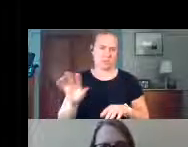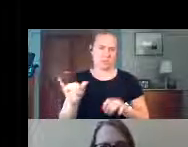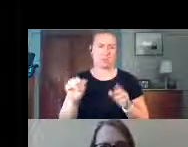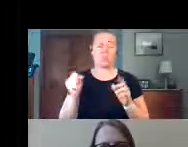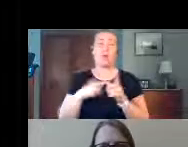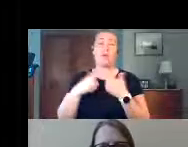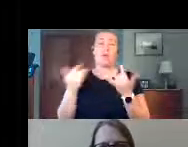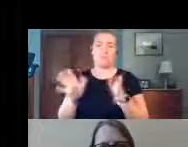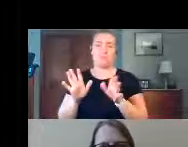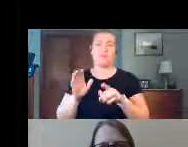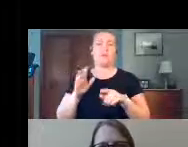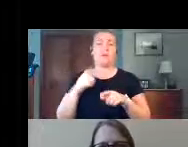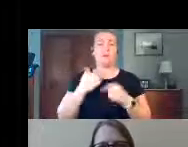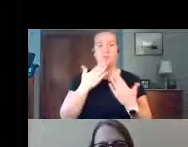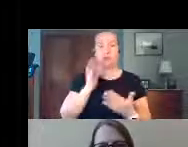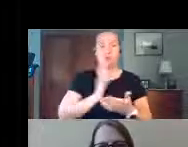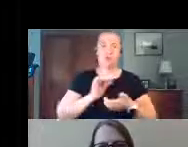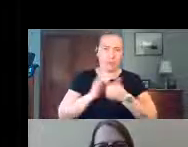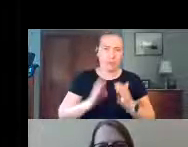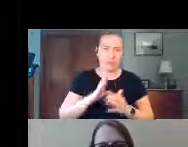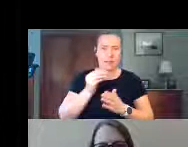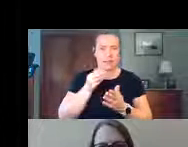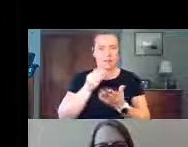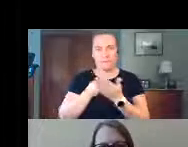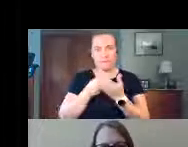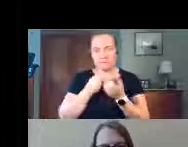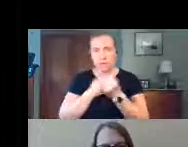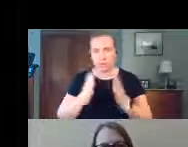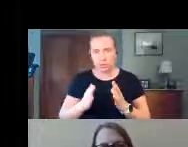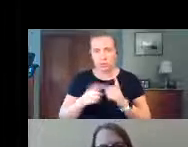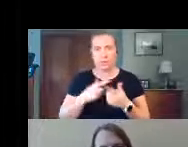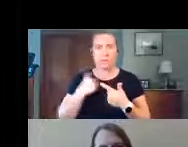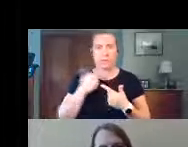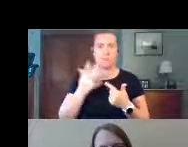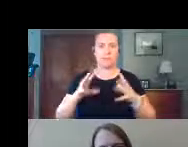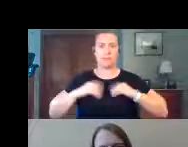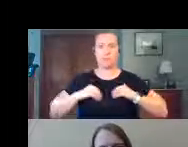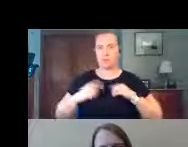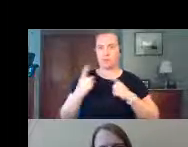my collaborators and our funders, and we will take questions after the next presentation. Thank you so much.